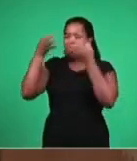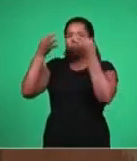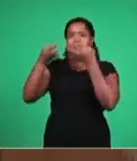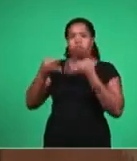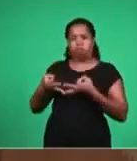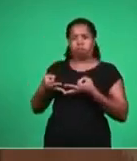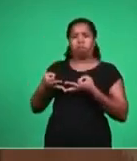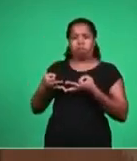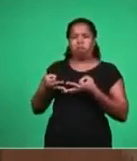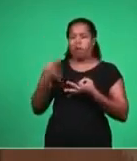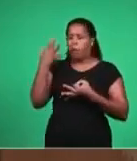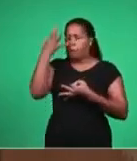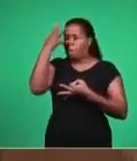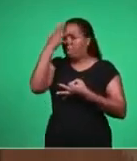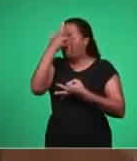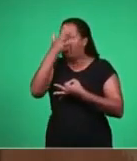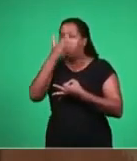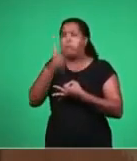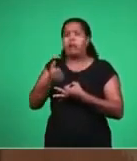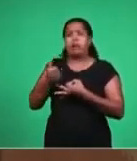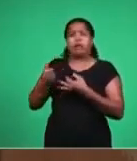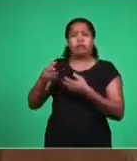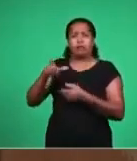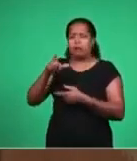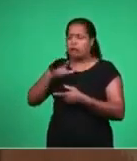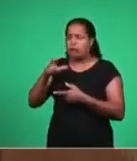is formidable.